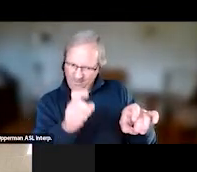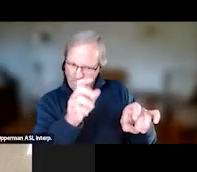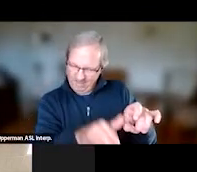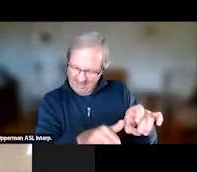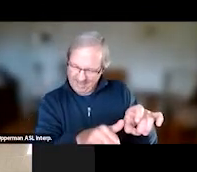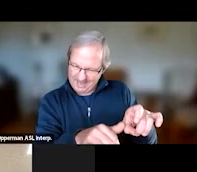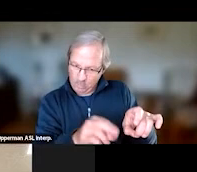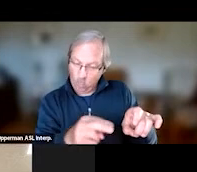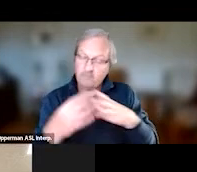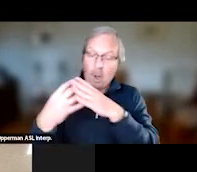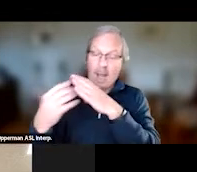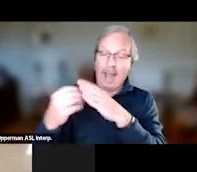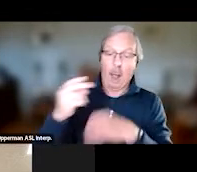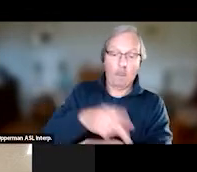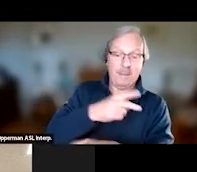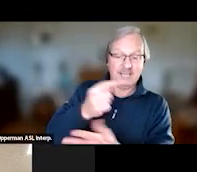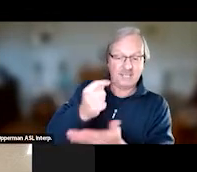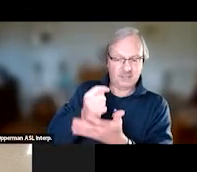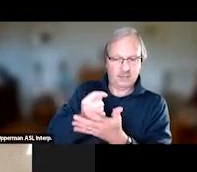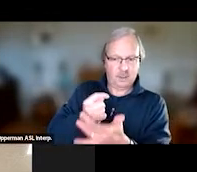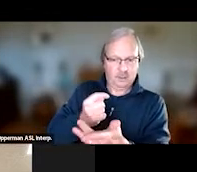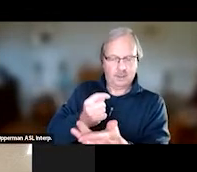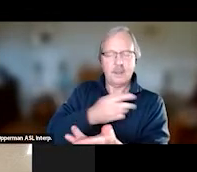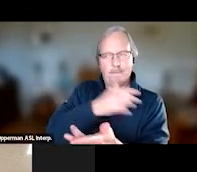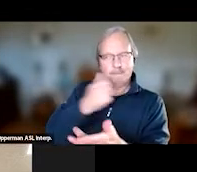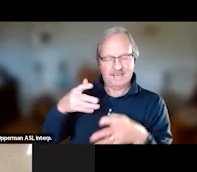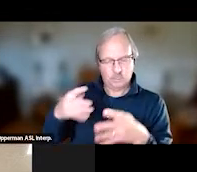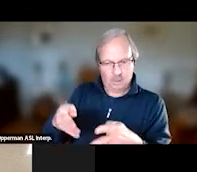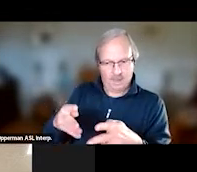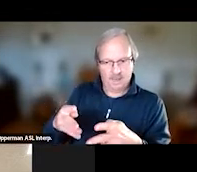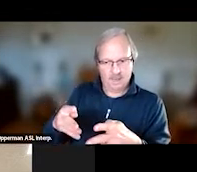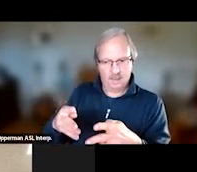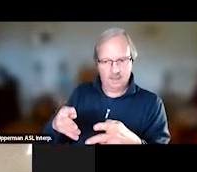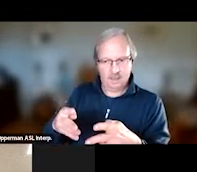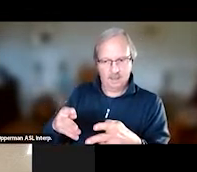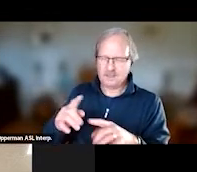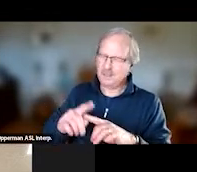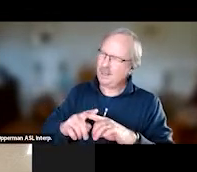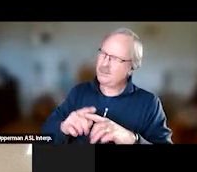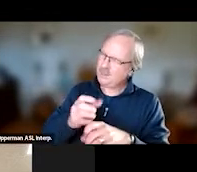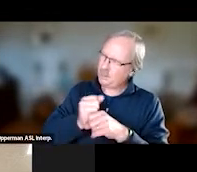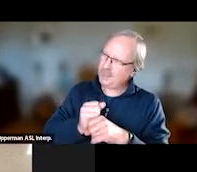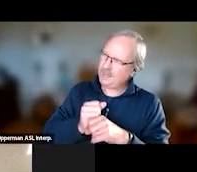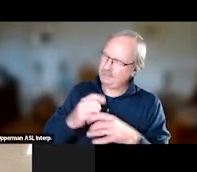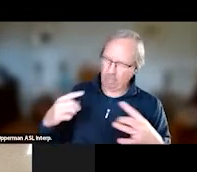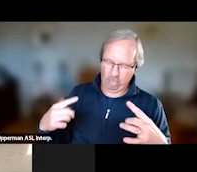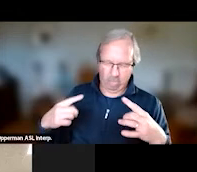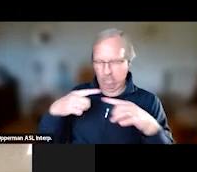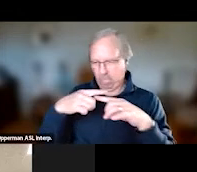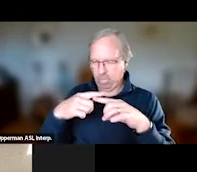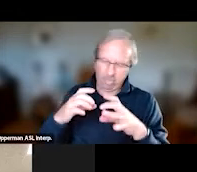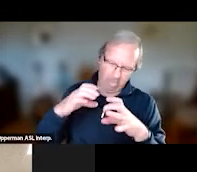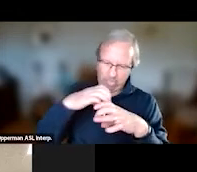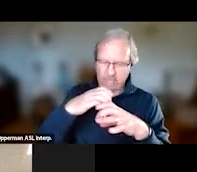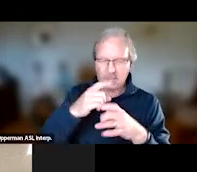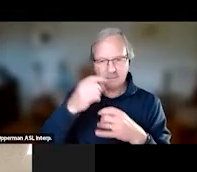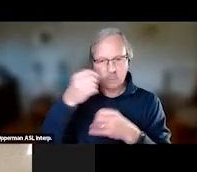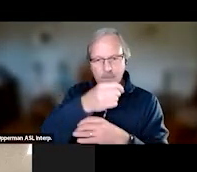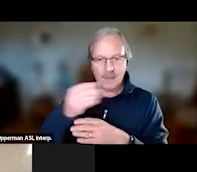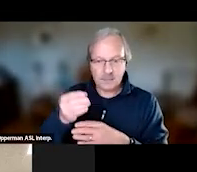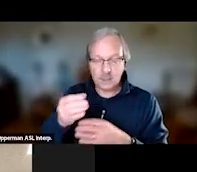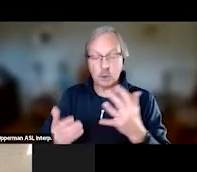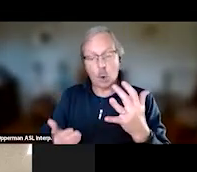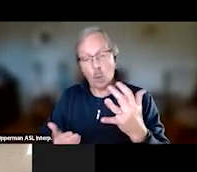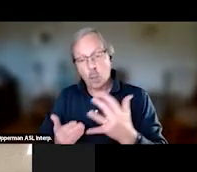for outpatient treatment, that's the way that they should be going. So they were getting rather skewed information. And through ECHO, we were able to provide a